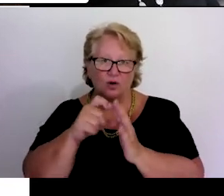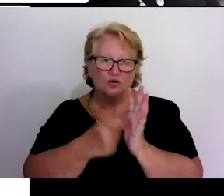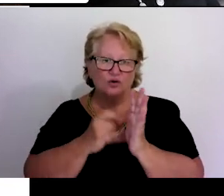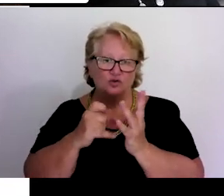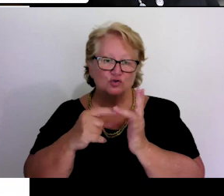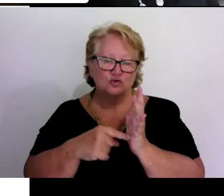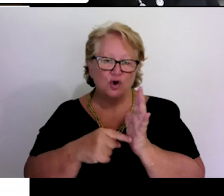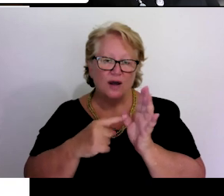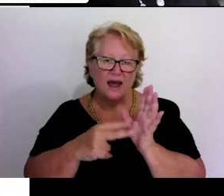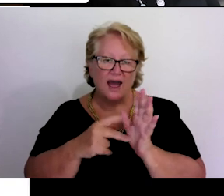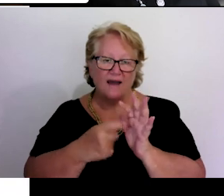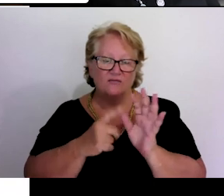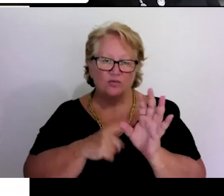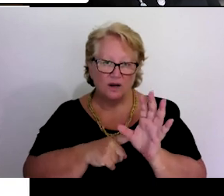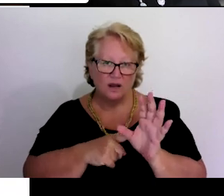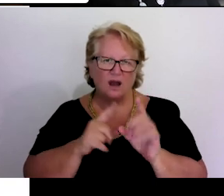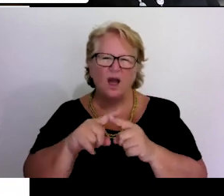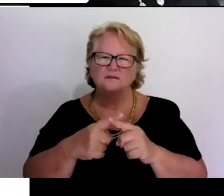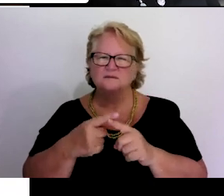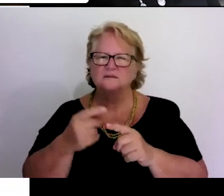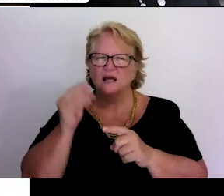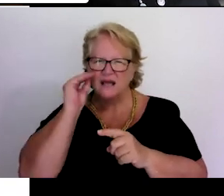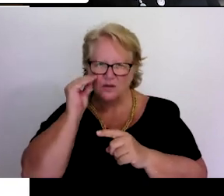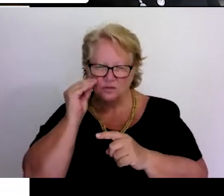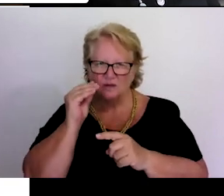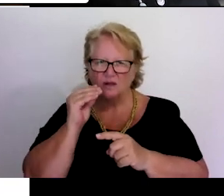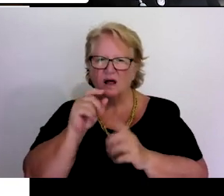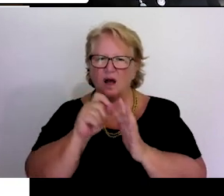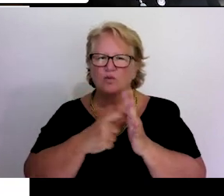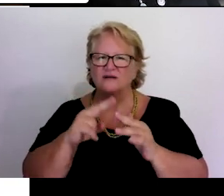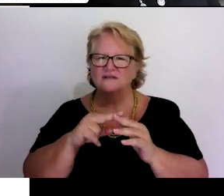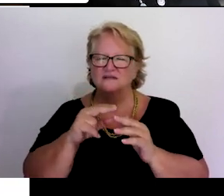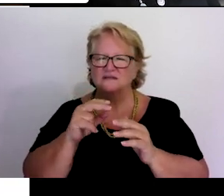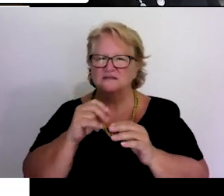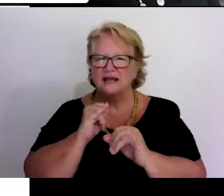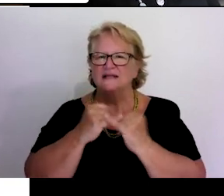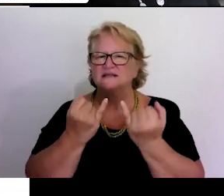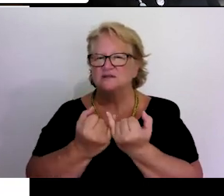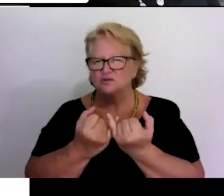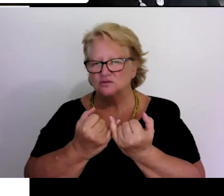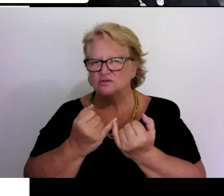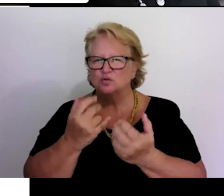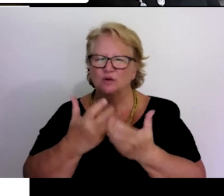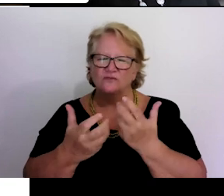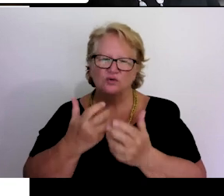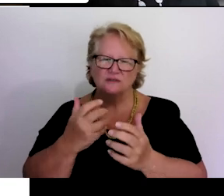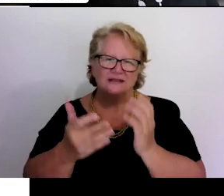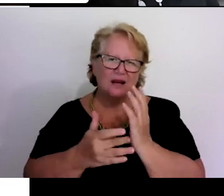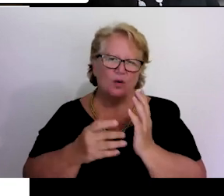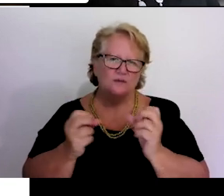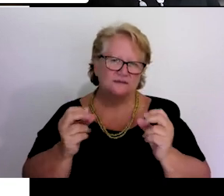Avery, who's the former Community Council Member, Professor of Indigenous Disability at the School of Public Health, University of Technology, Sydney,